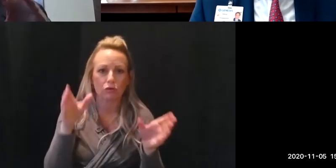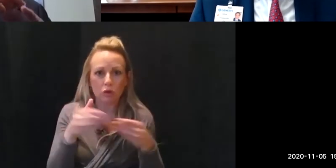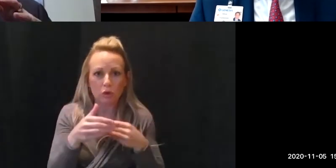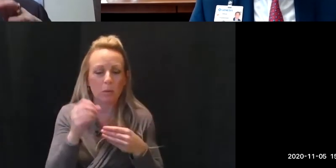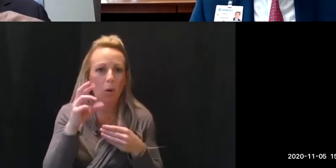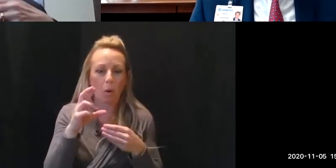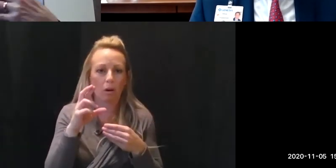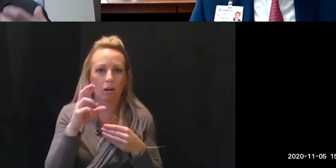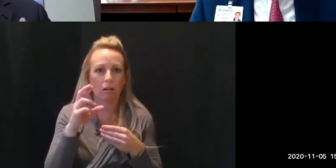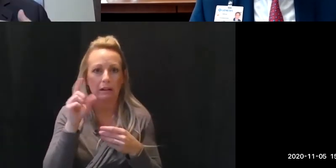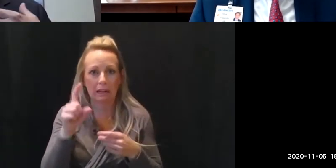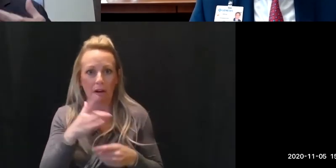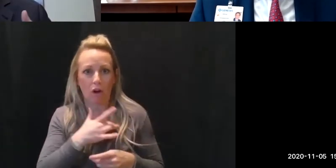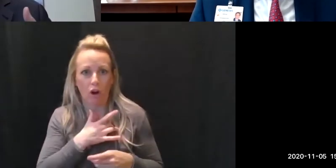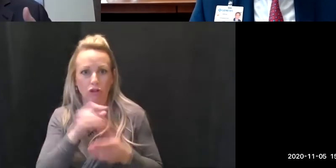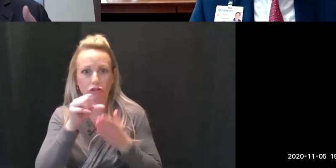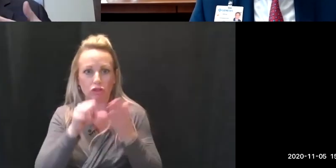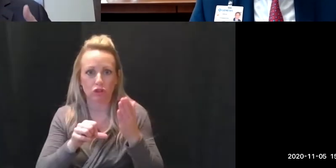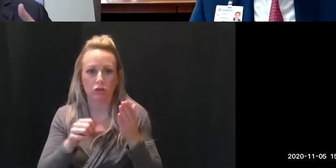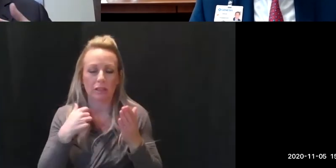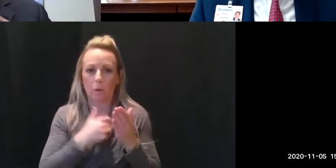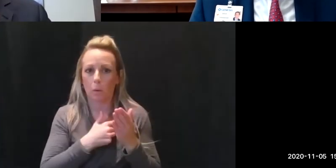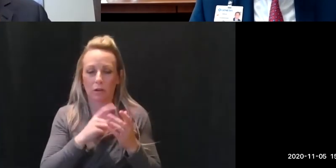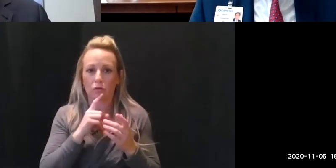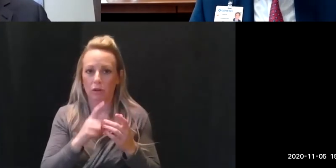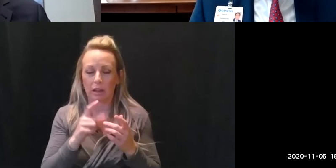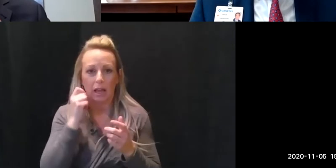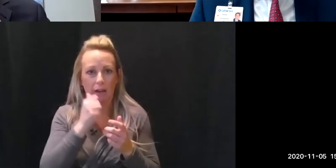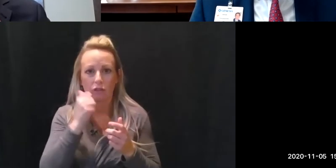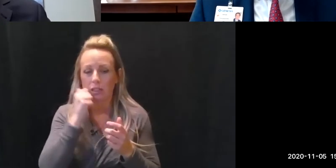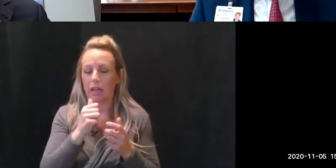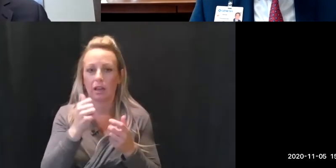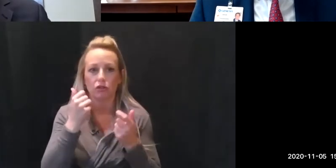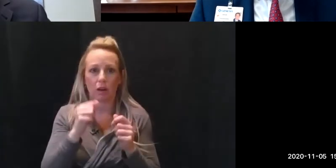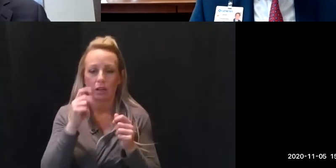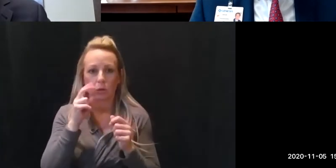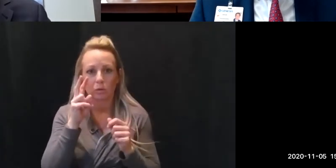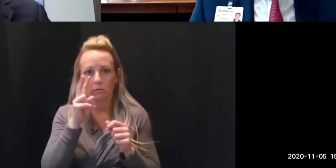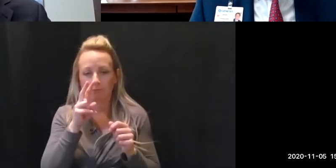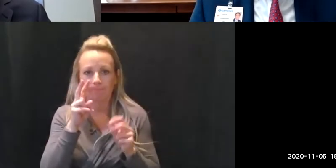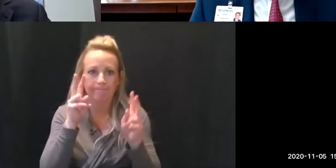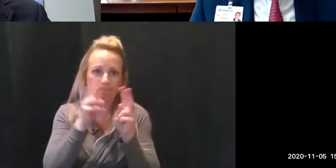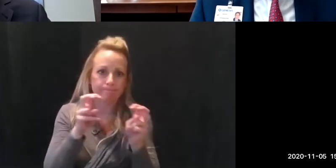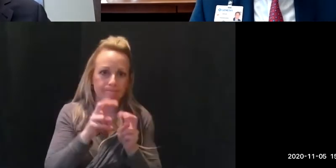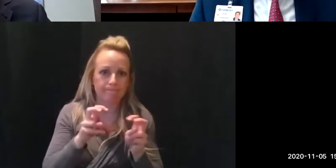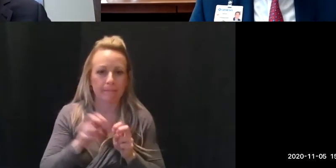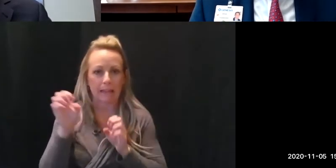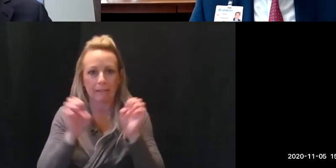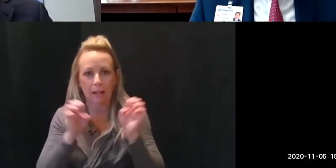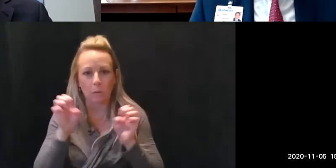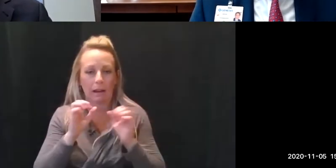So we really do look at it all hands on deck each and every day to make sure that we can work together to take care of the